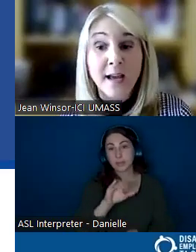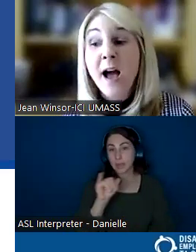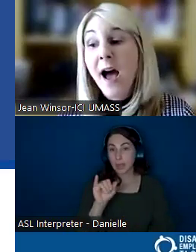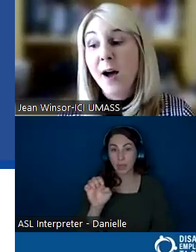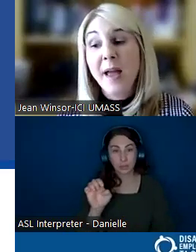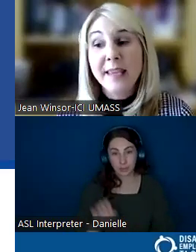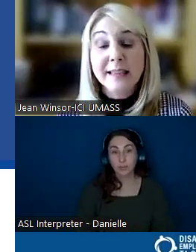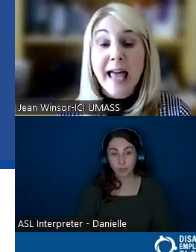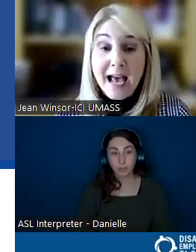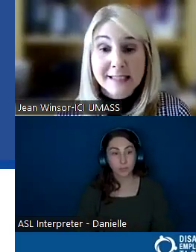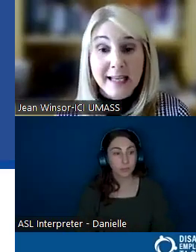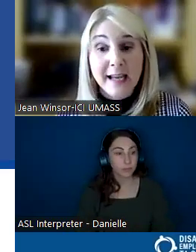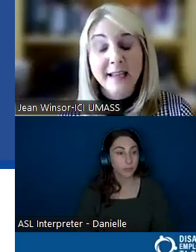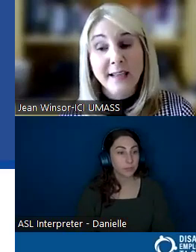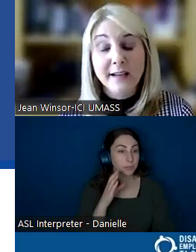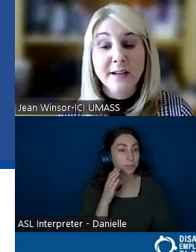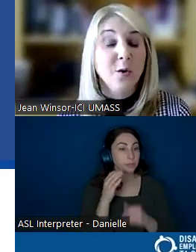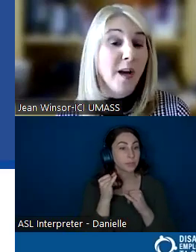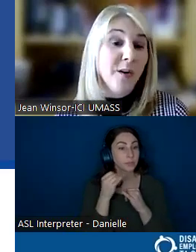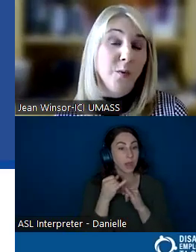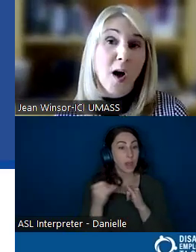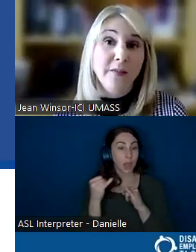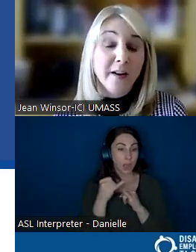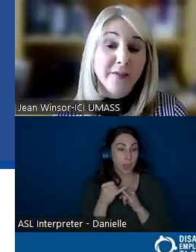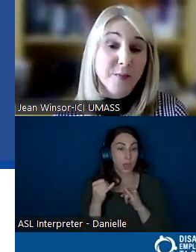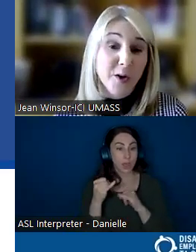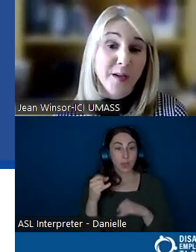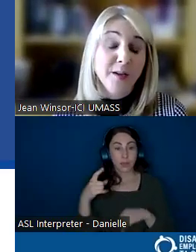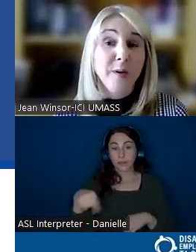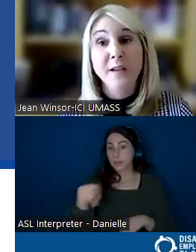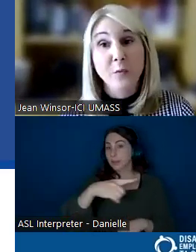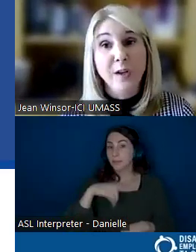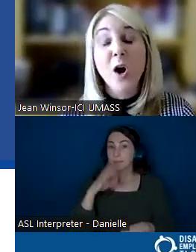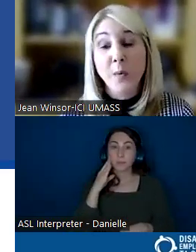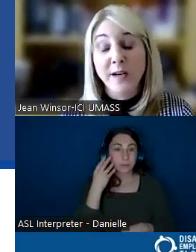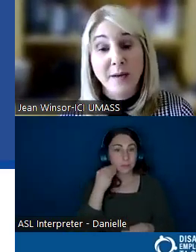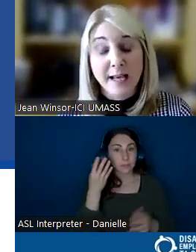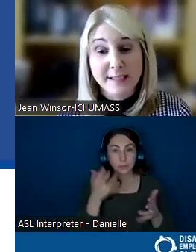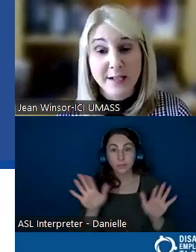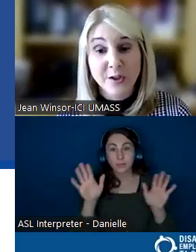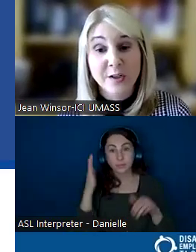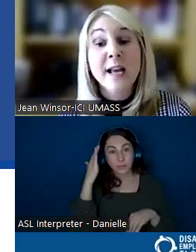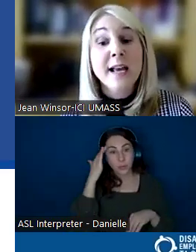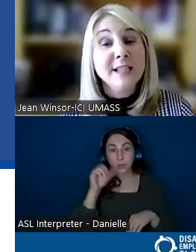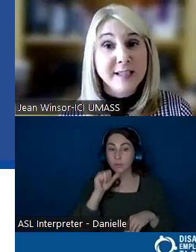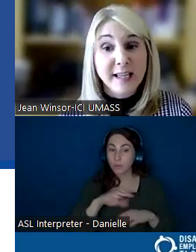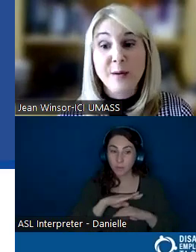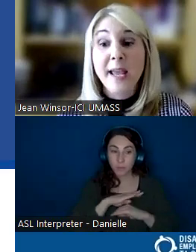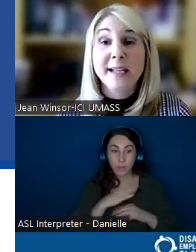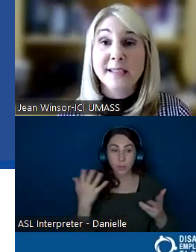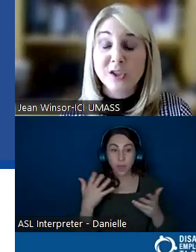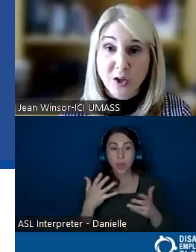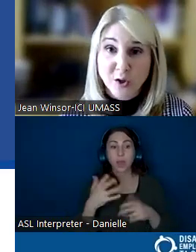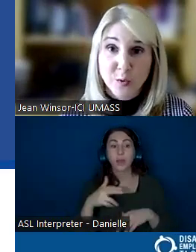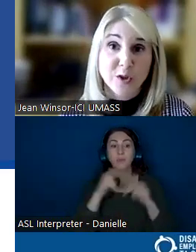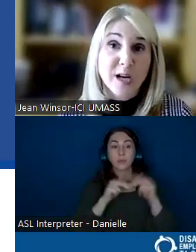employment. And then lastly, I think the one that we're all very familiar with and we know would not meet that standard is